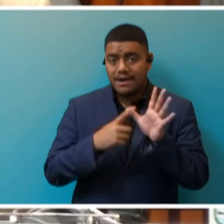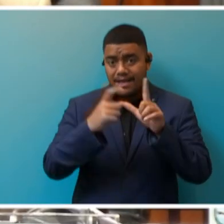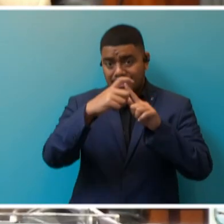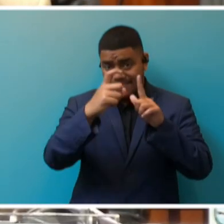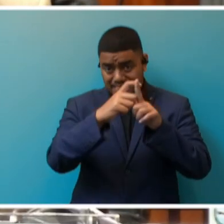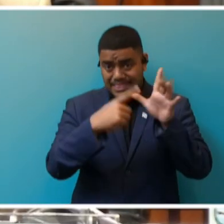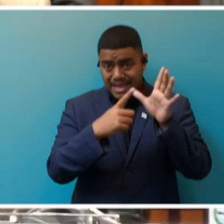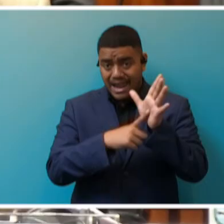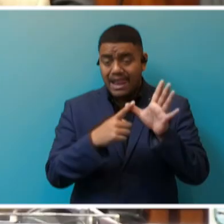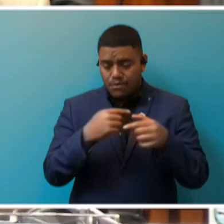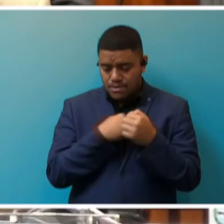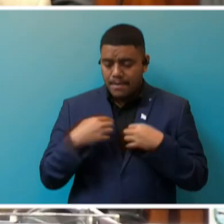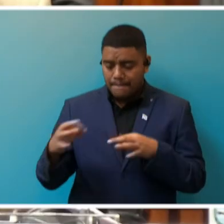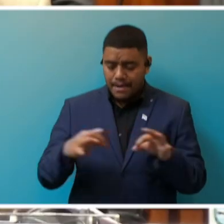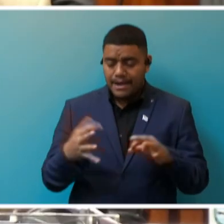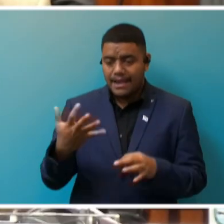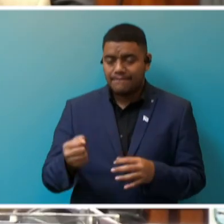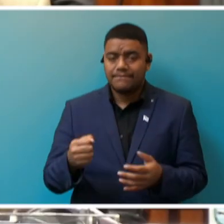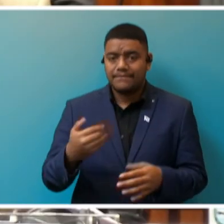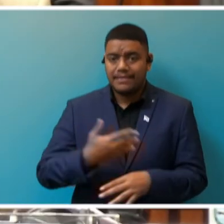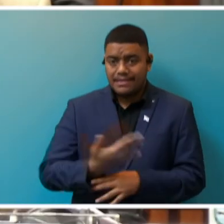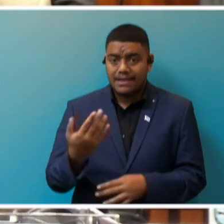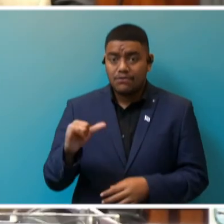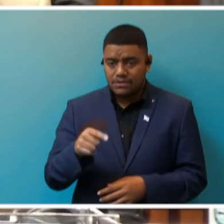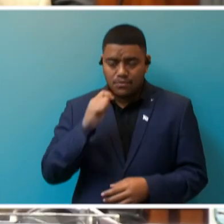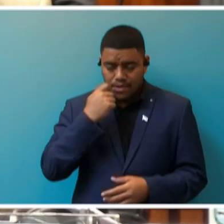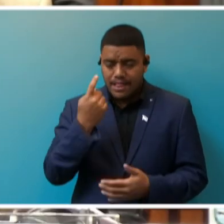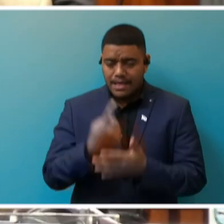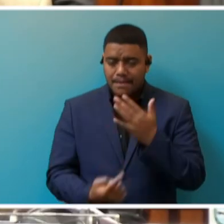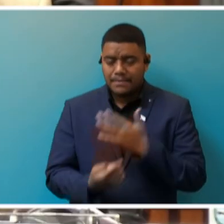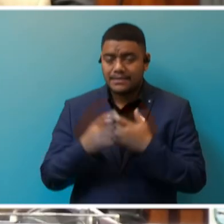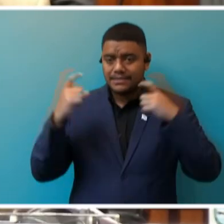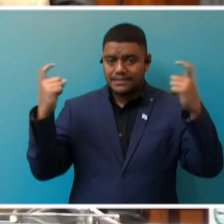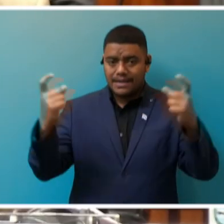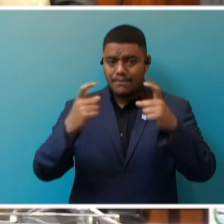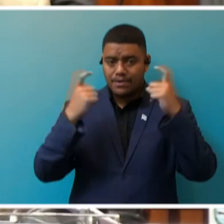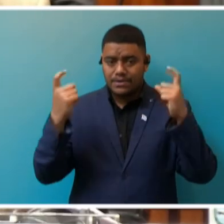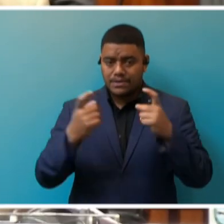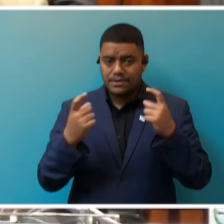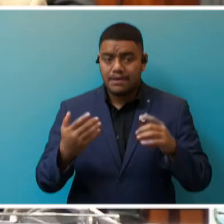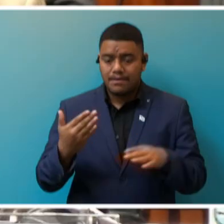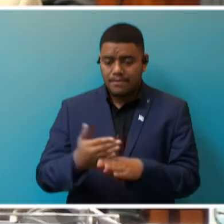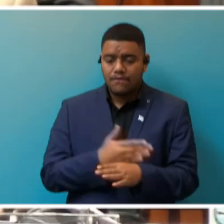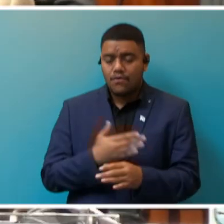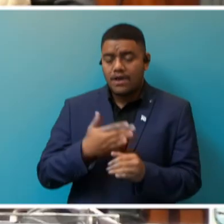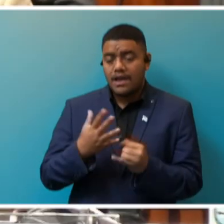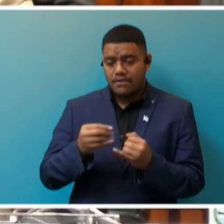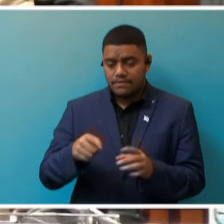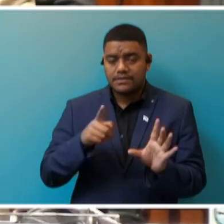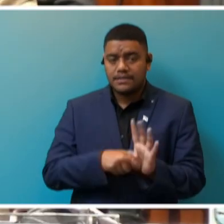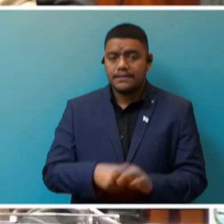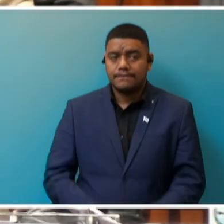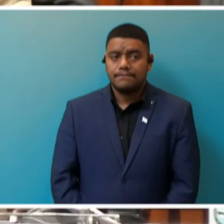we are planning to have the day in which this is going to be celebrated with them before the end of the year,